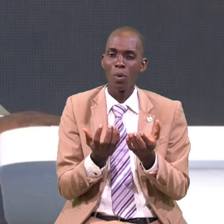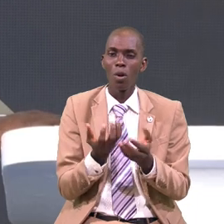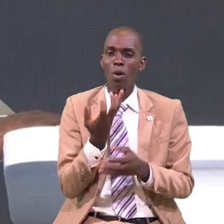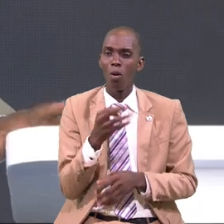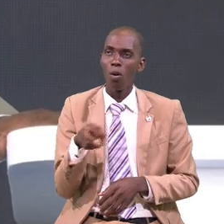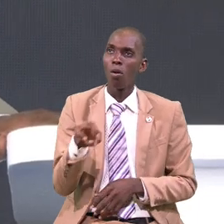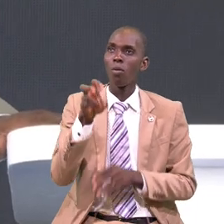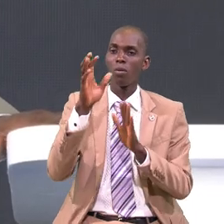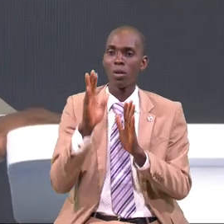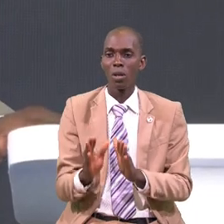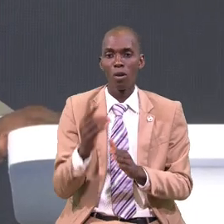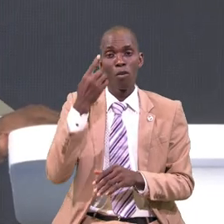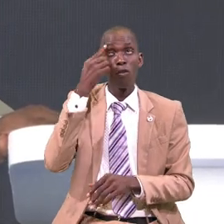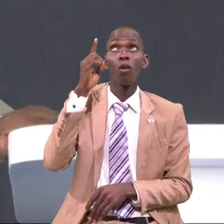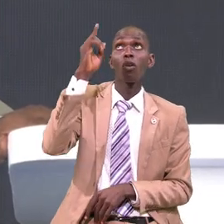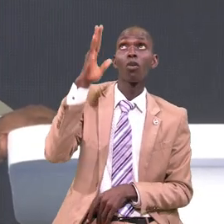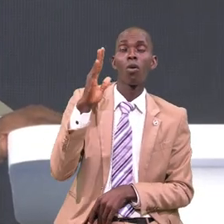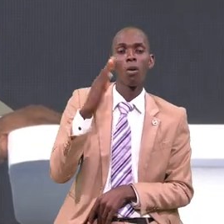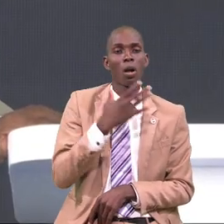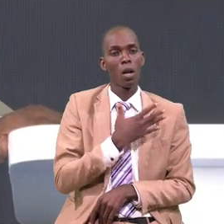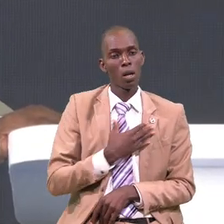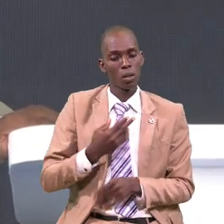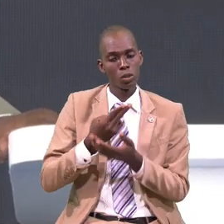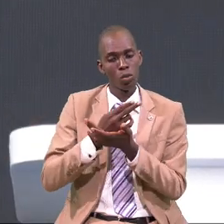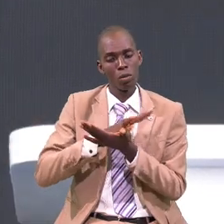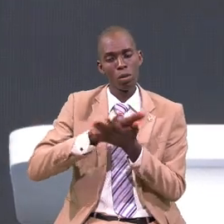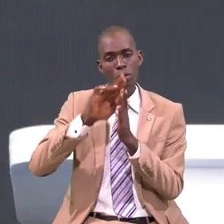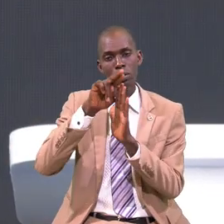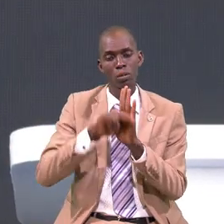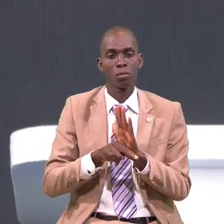for God and godliness.